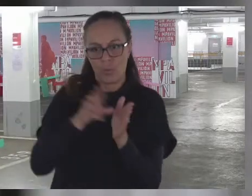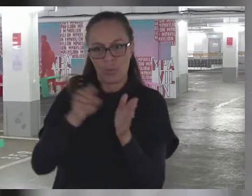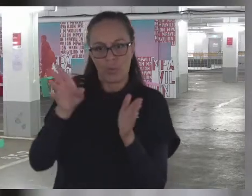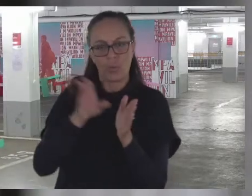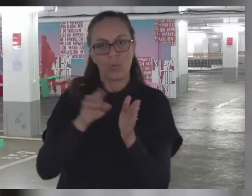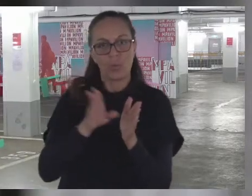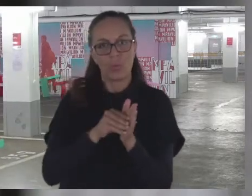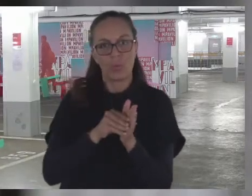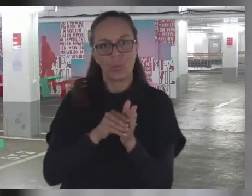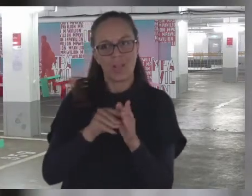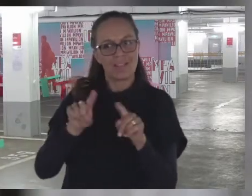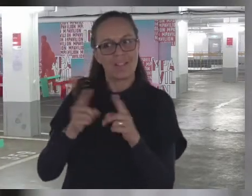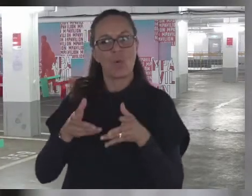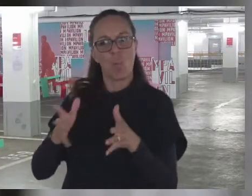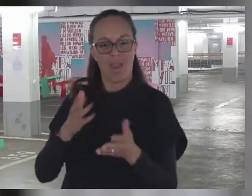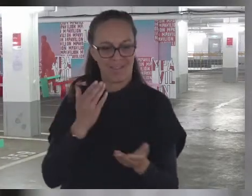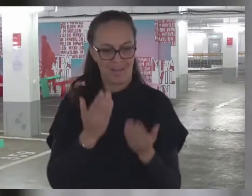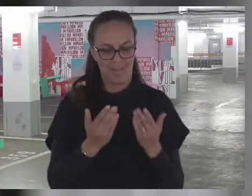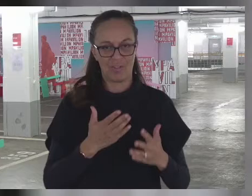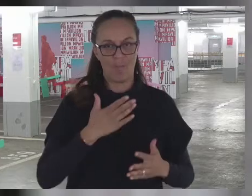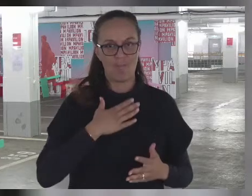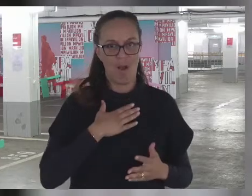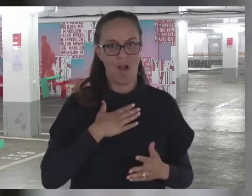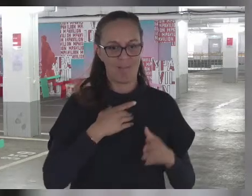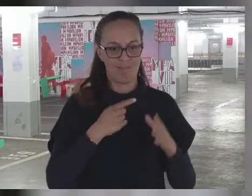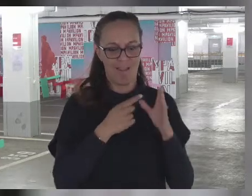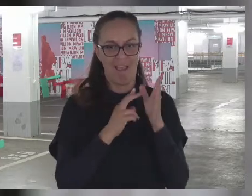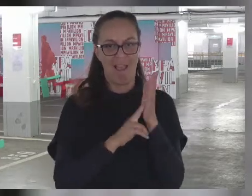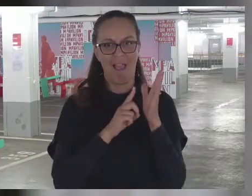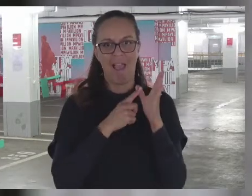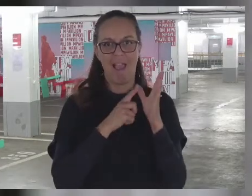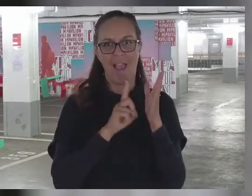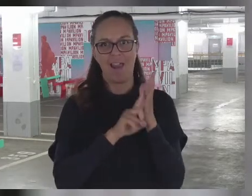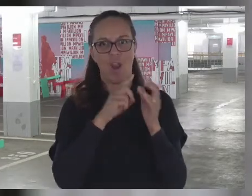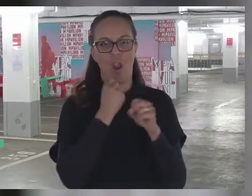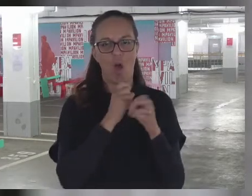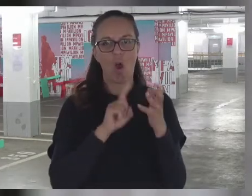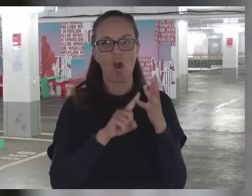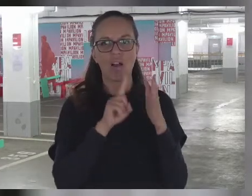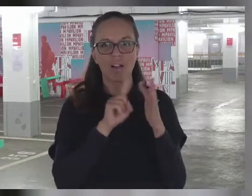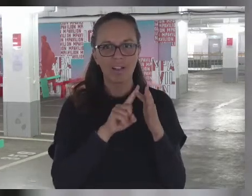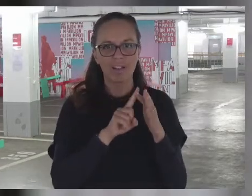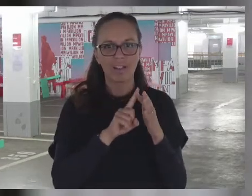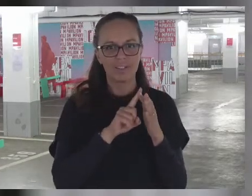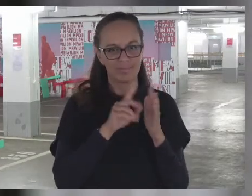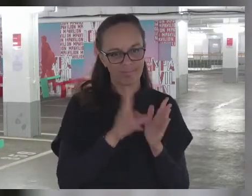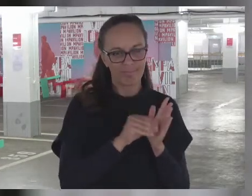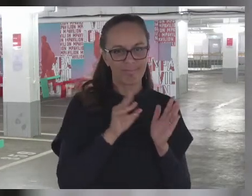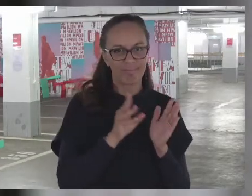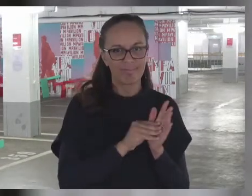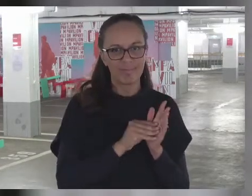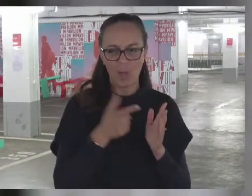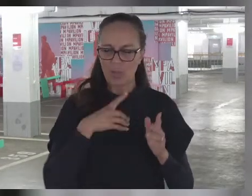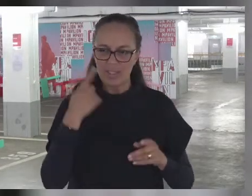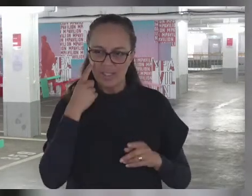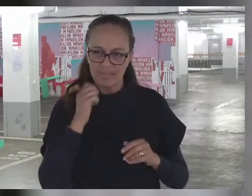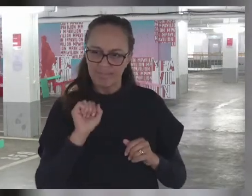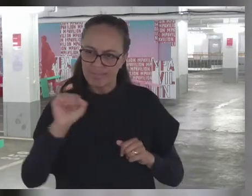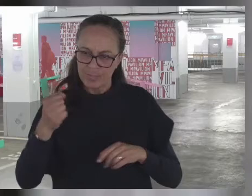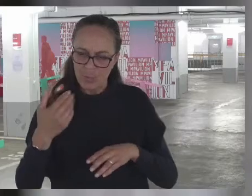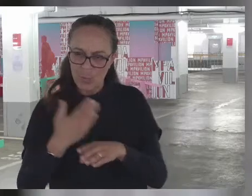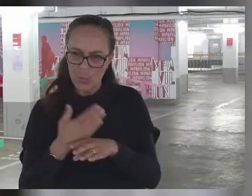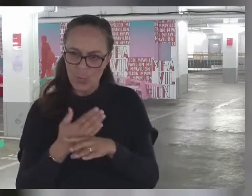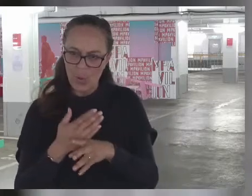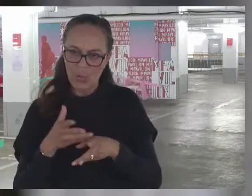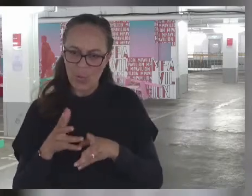my analogue. But I guess I was looking really for the intersections between our working processes as